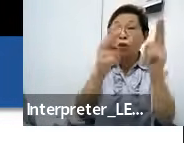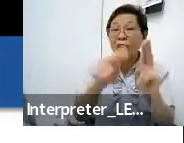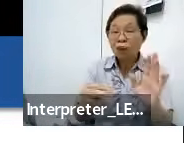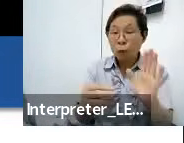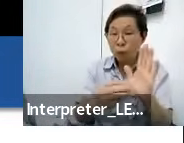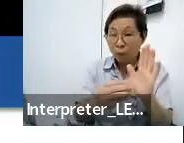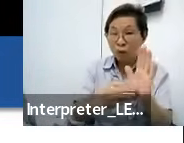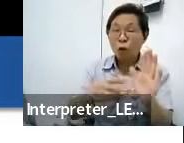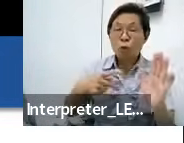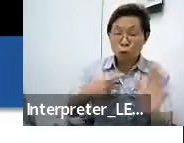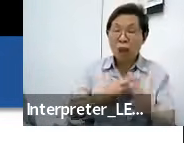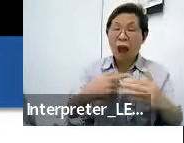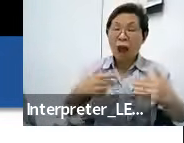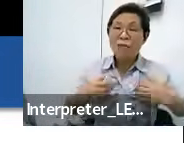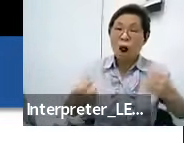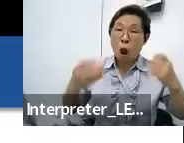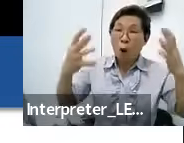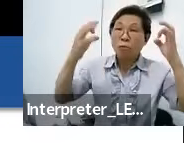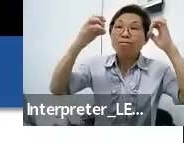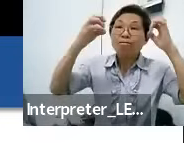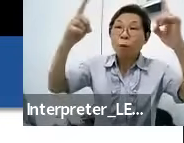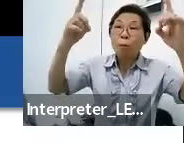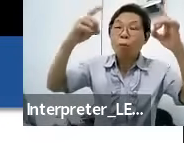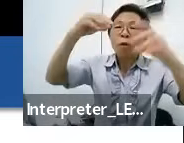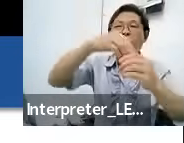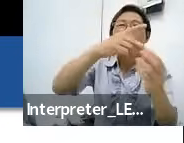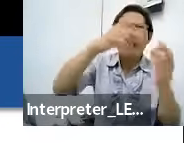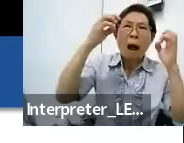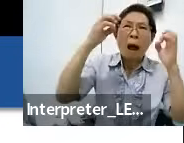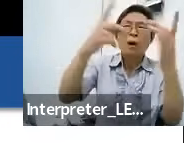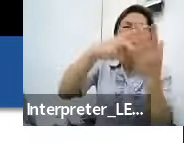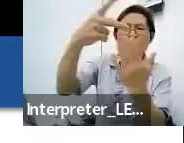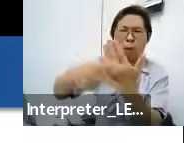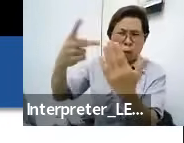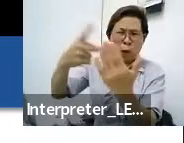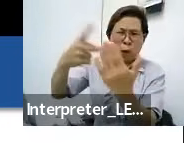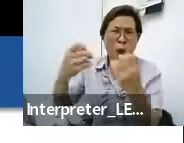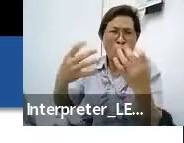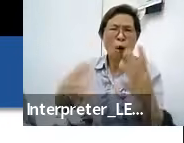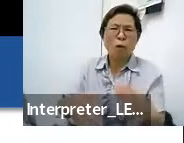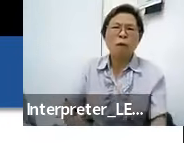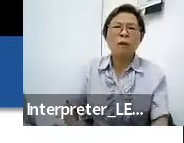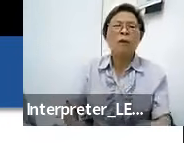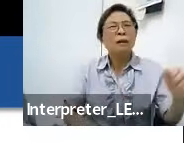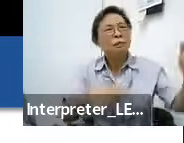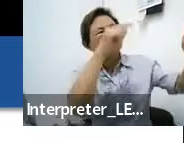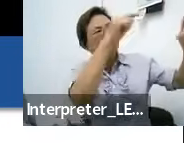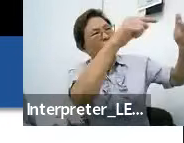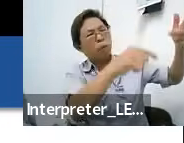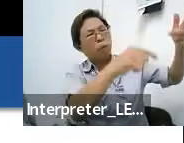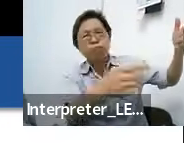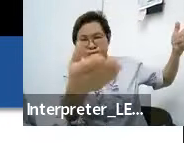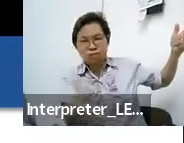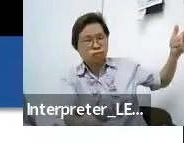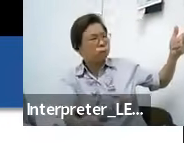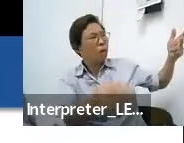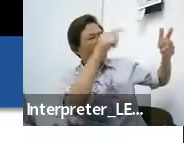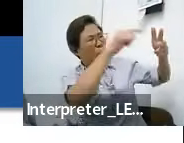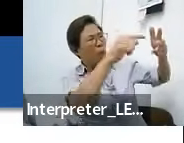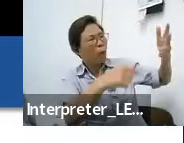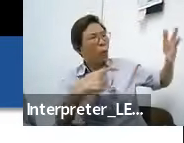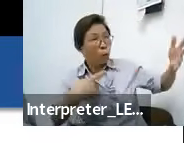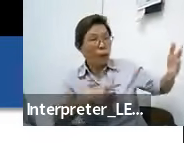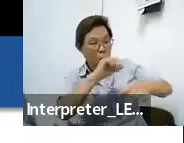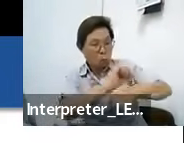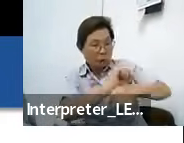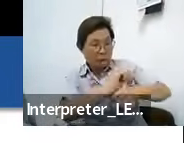quite a lot of education initiatives. And these are just a few of the areas that we're working on,